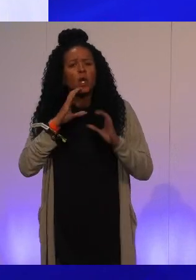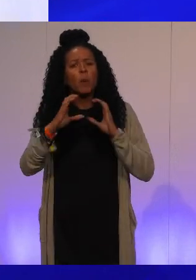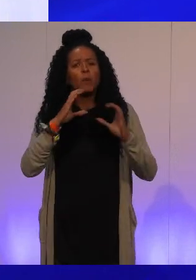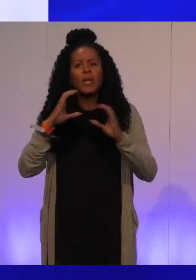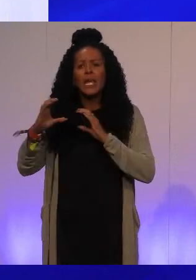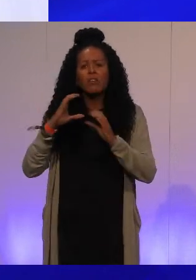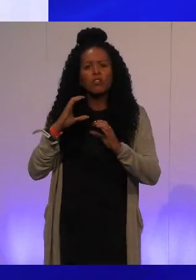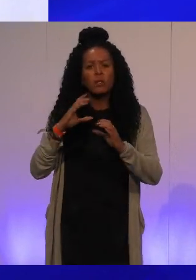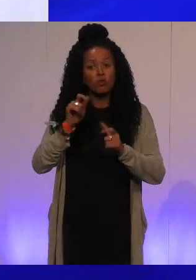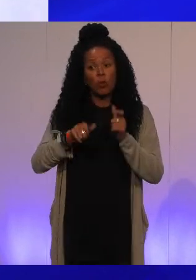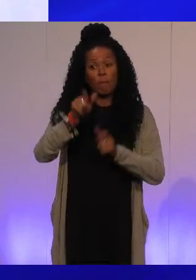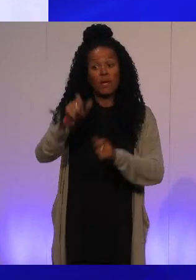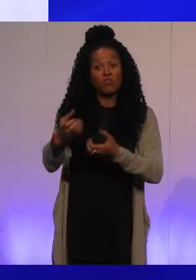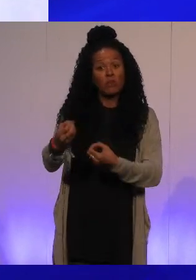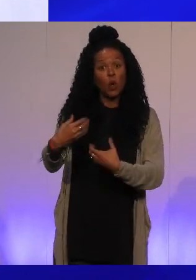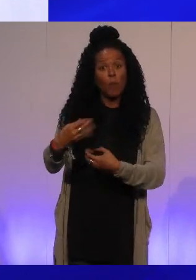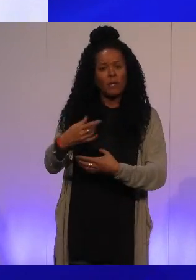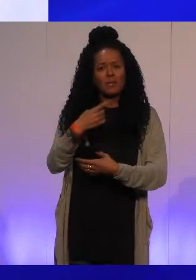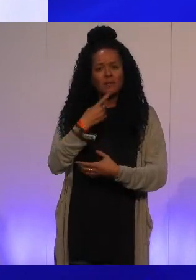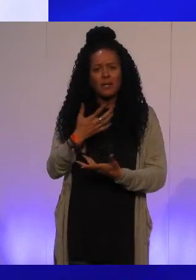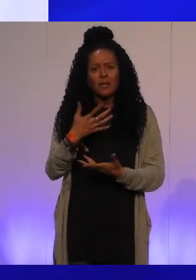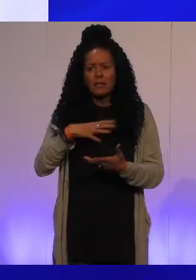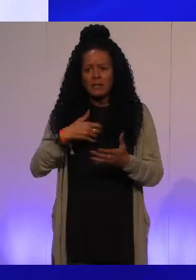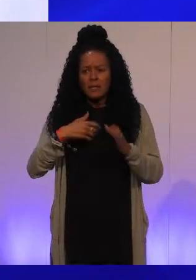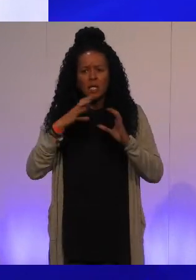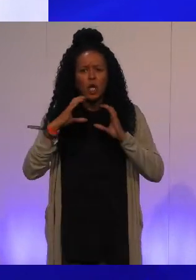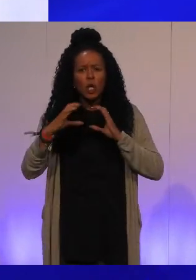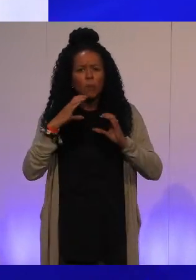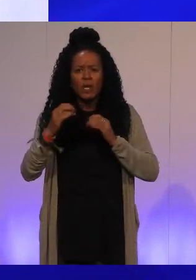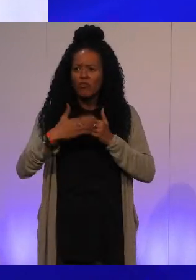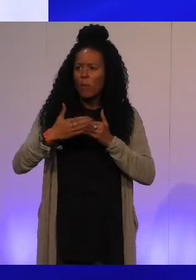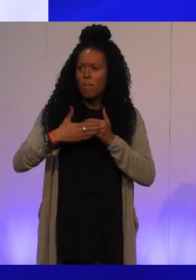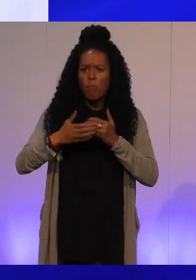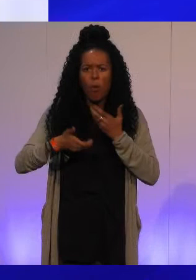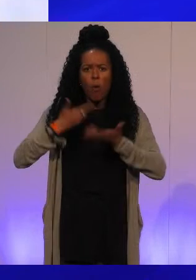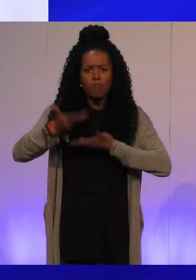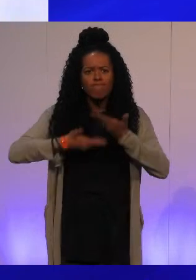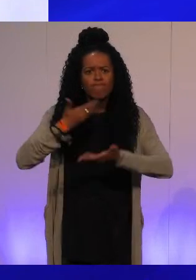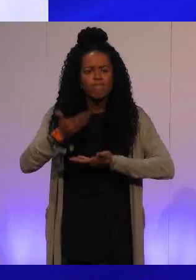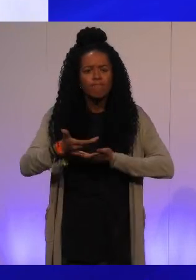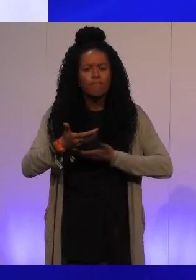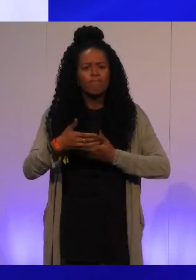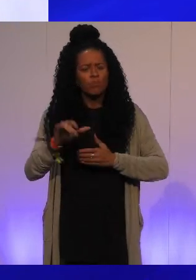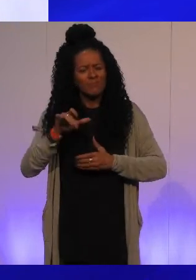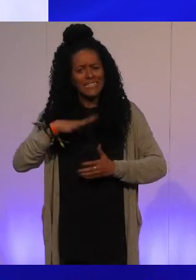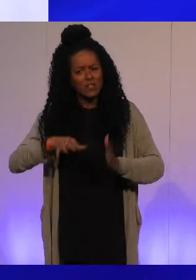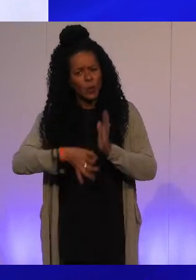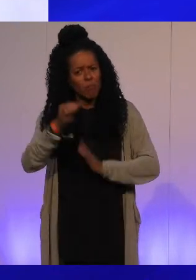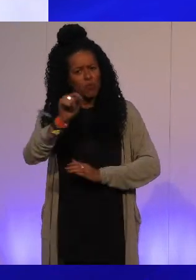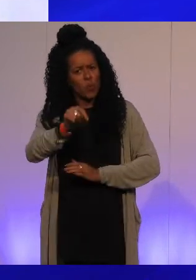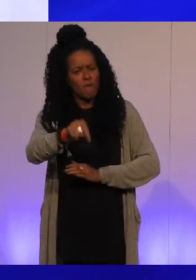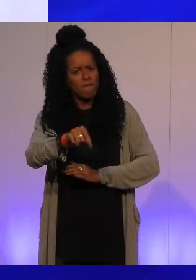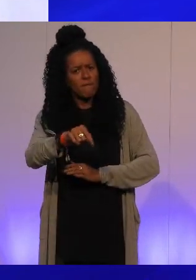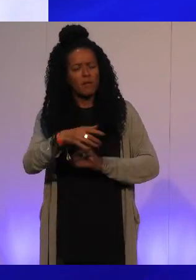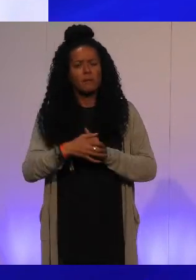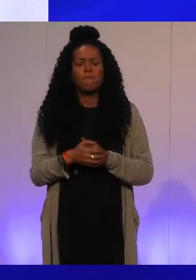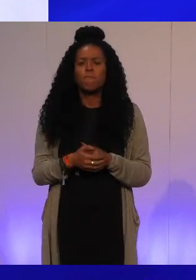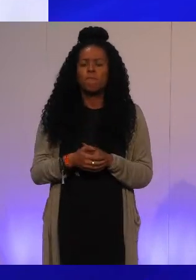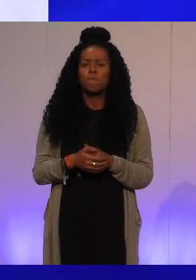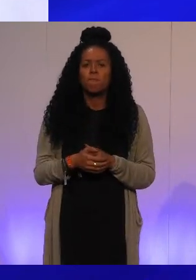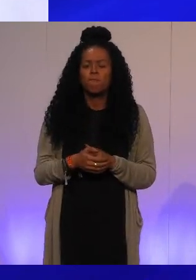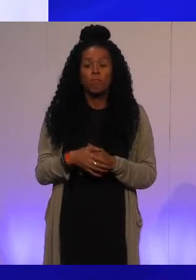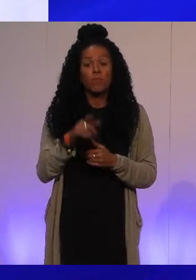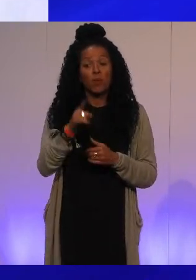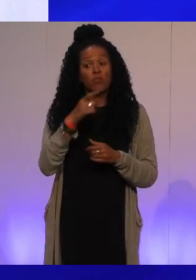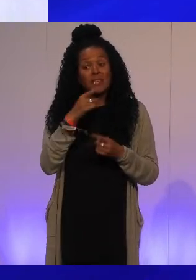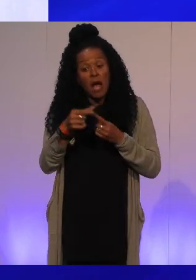often comment that, you know, they need, you know, the communication while they're in hospital is not as good as it should be. So all these things are